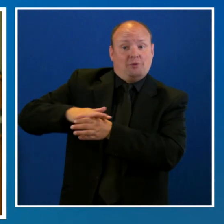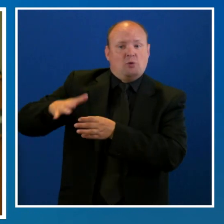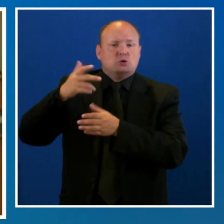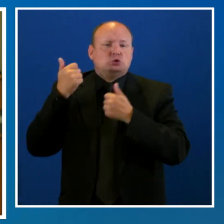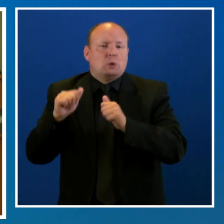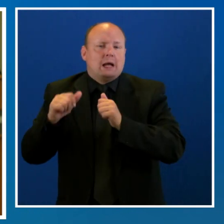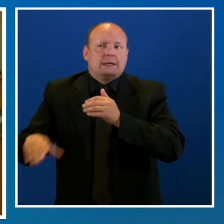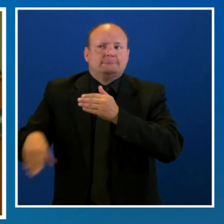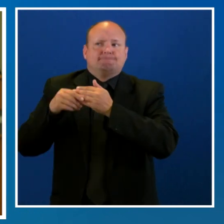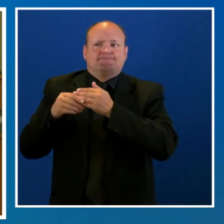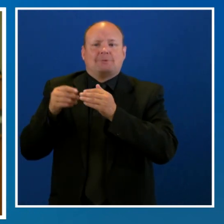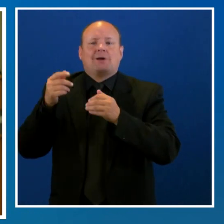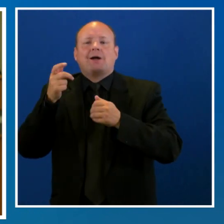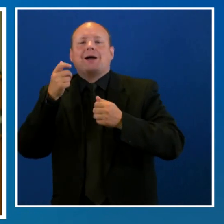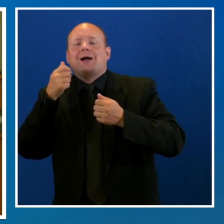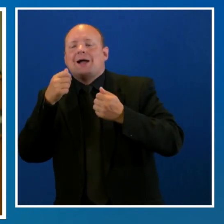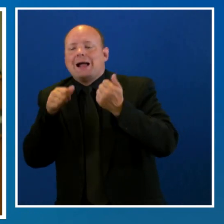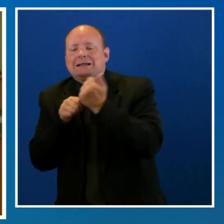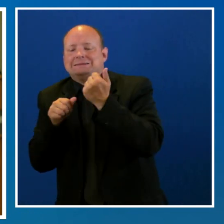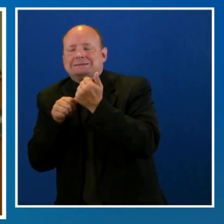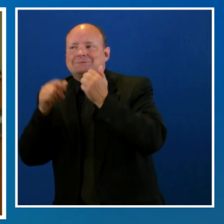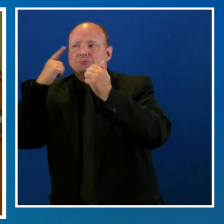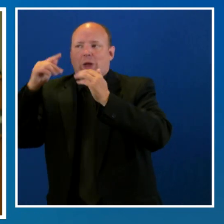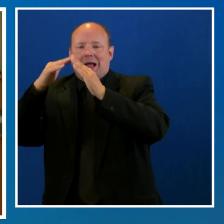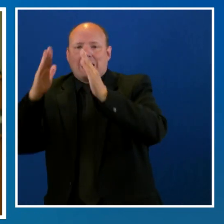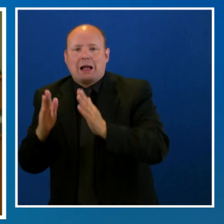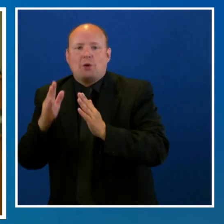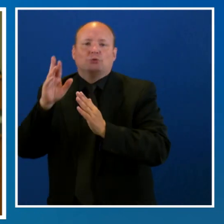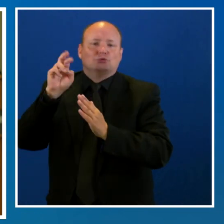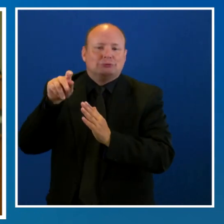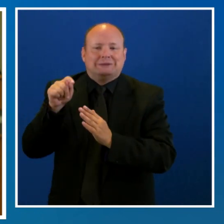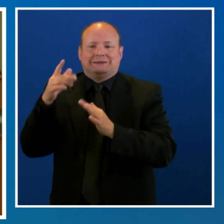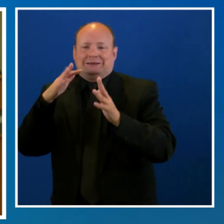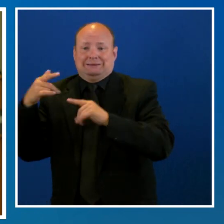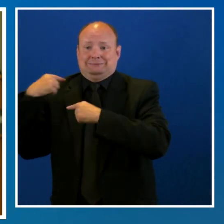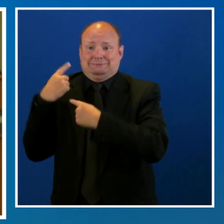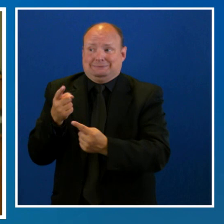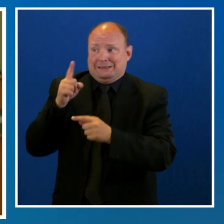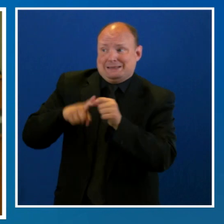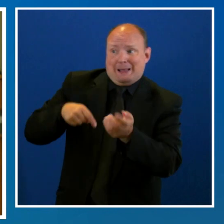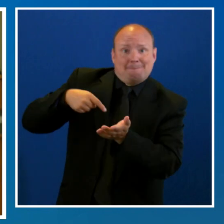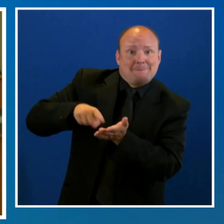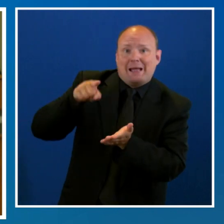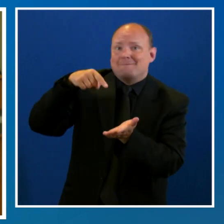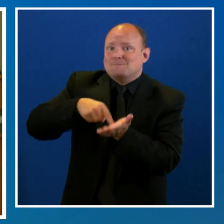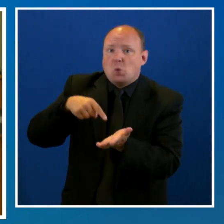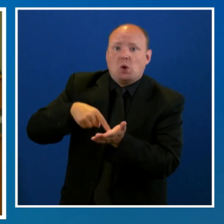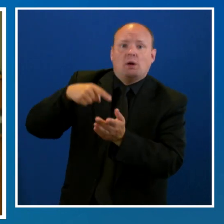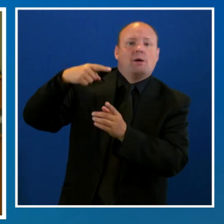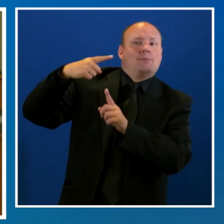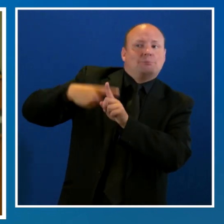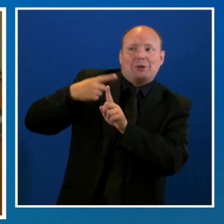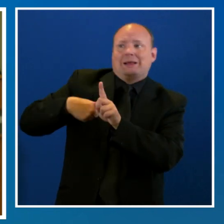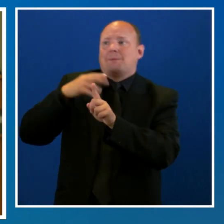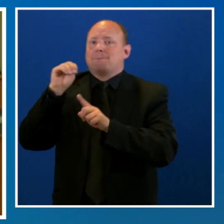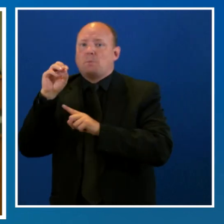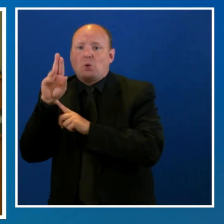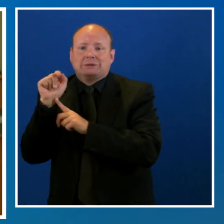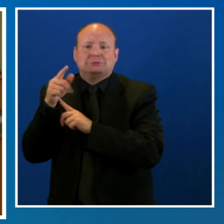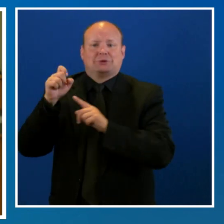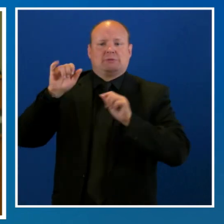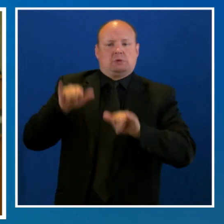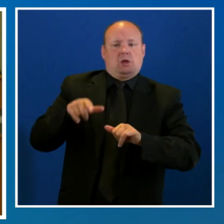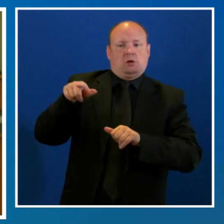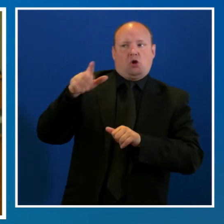in place for those who are unable to pay rent during the pandemic. Clark County, in partnership